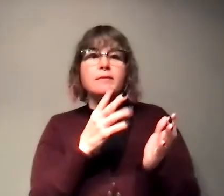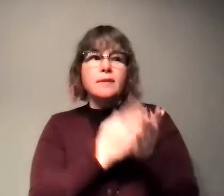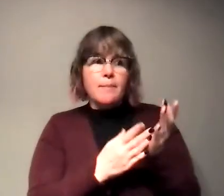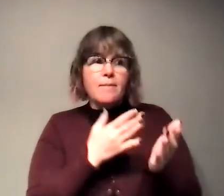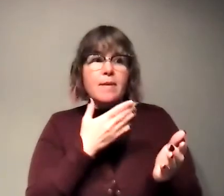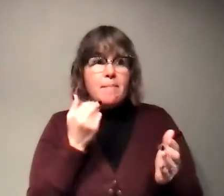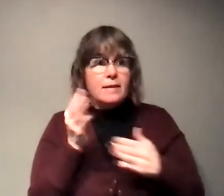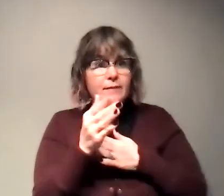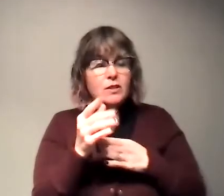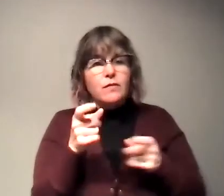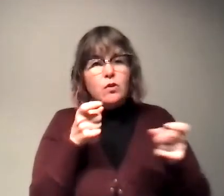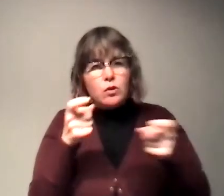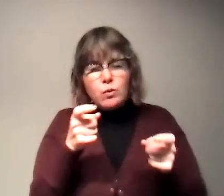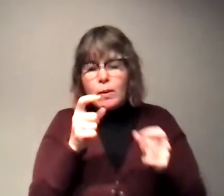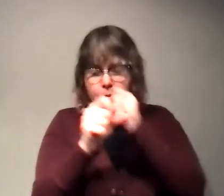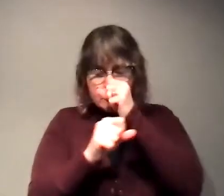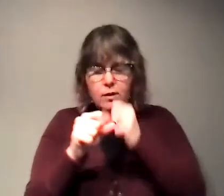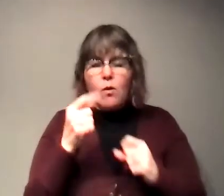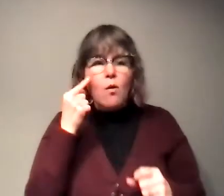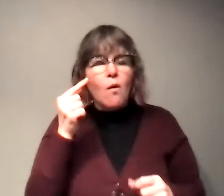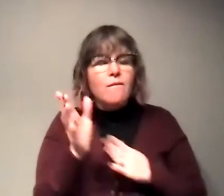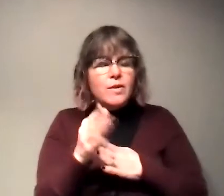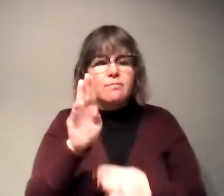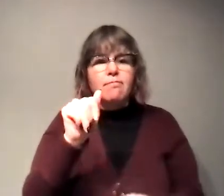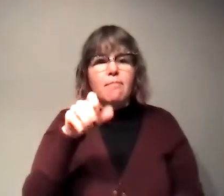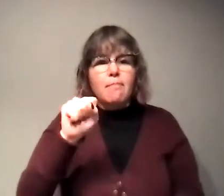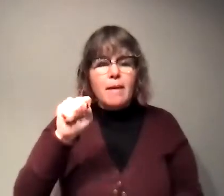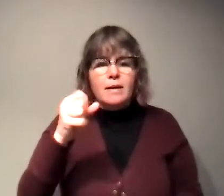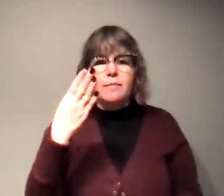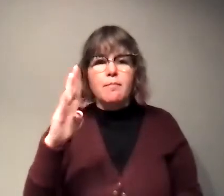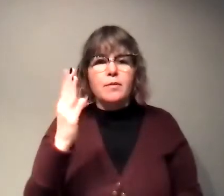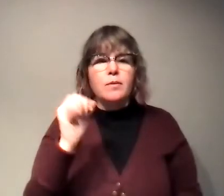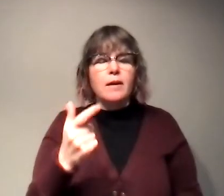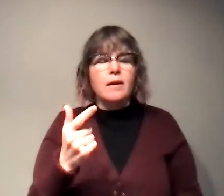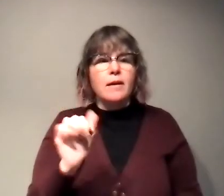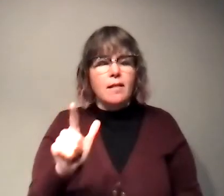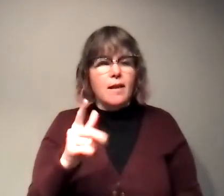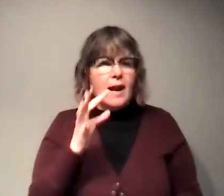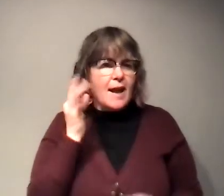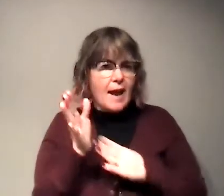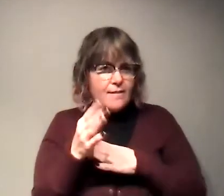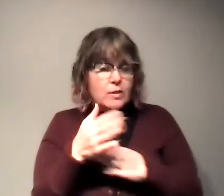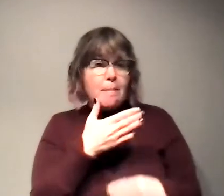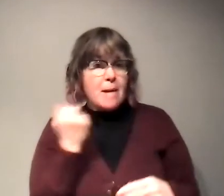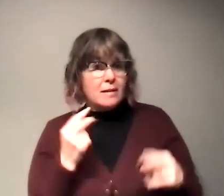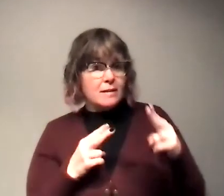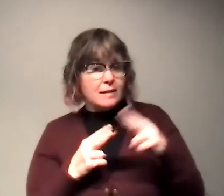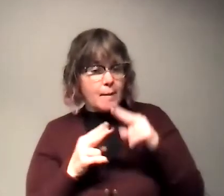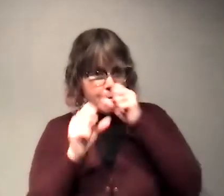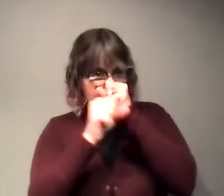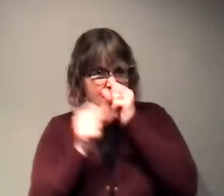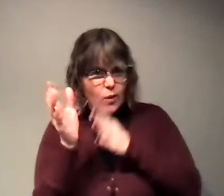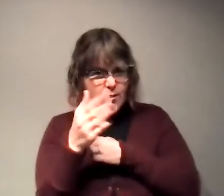mosquito control are goldfish, guppies, bass, bluegill, and catfish. But the best is the mosquito